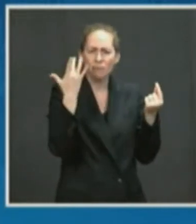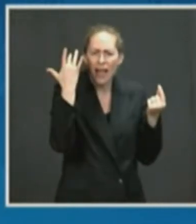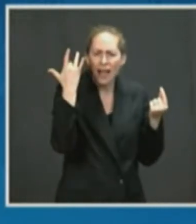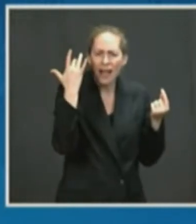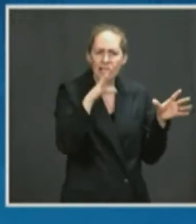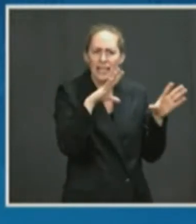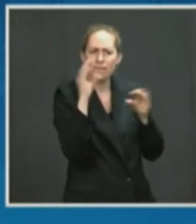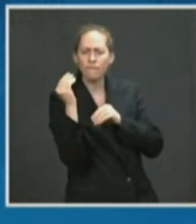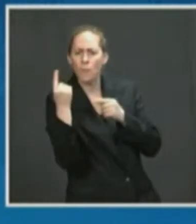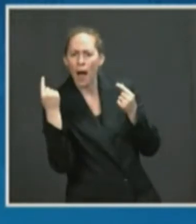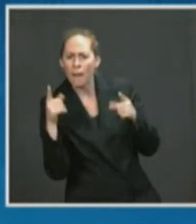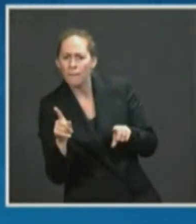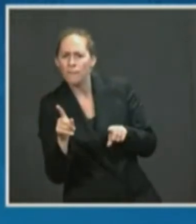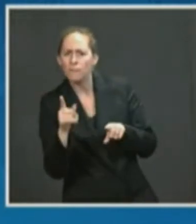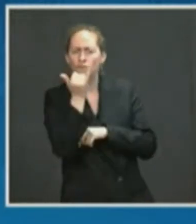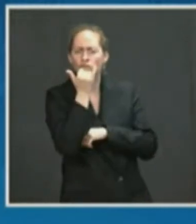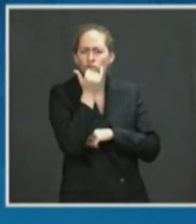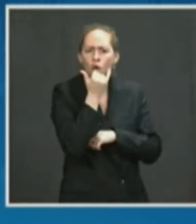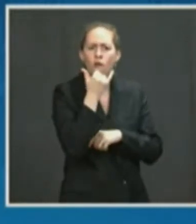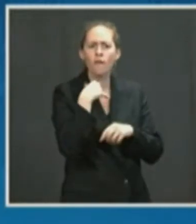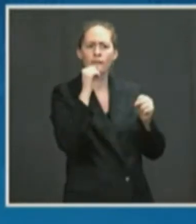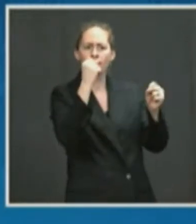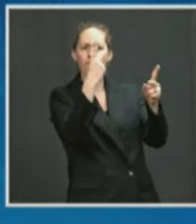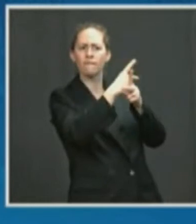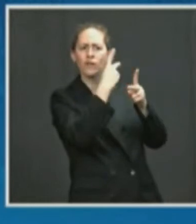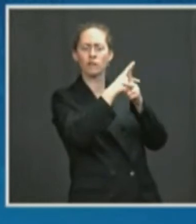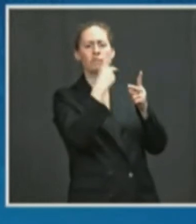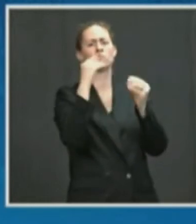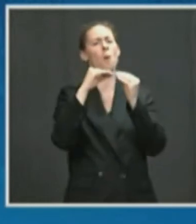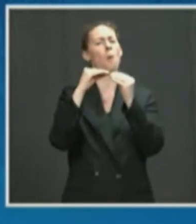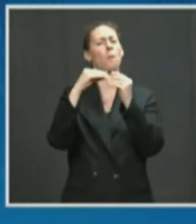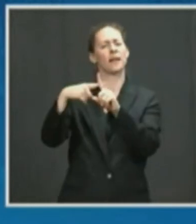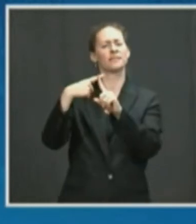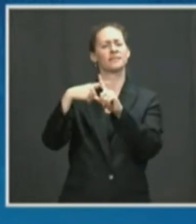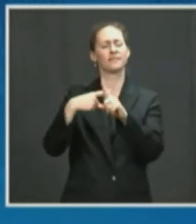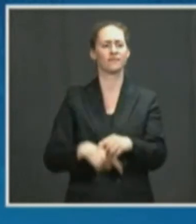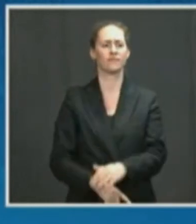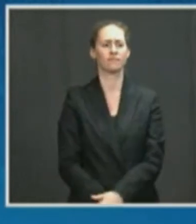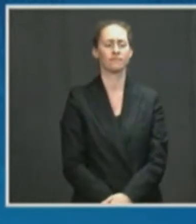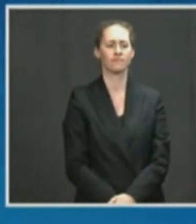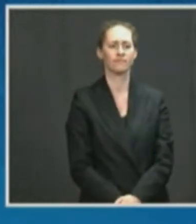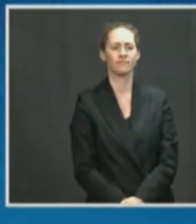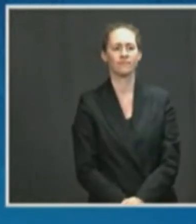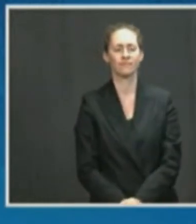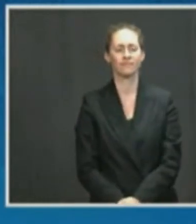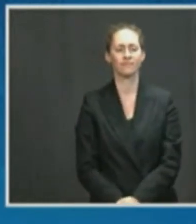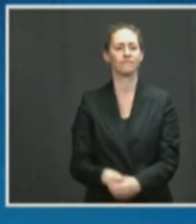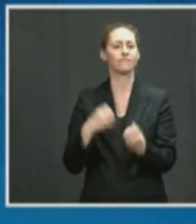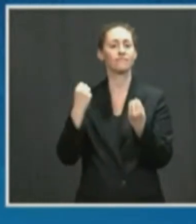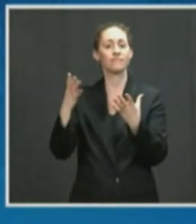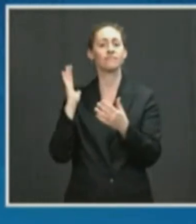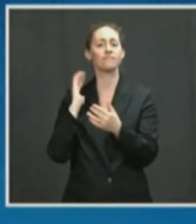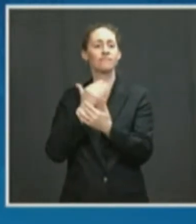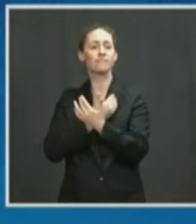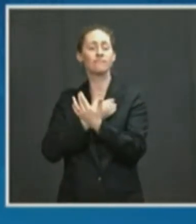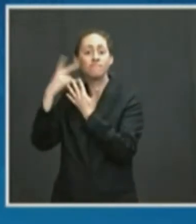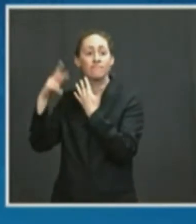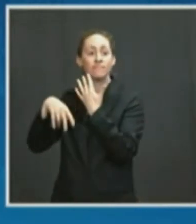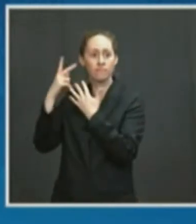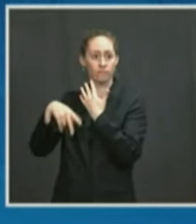those in a productive way. And many of our initiatives, as I said earlier, are new initiatives. These